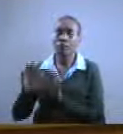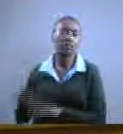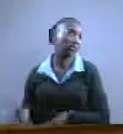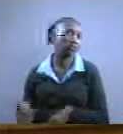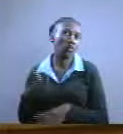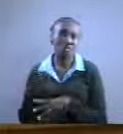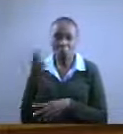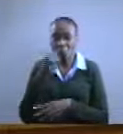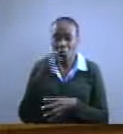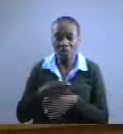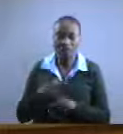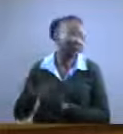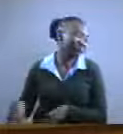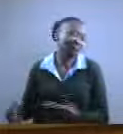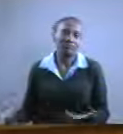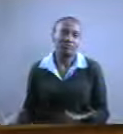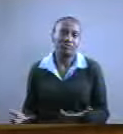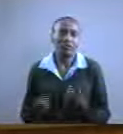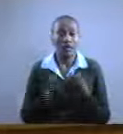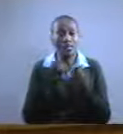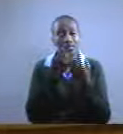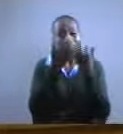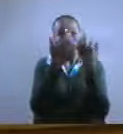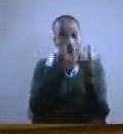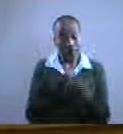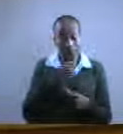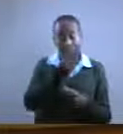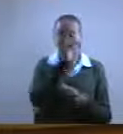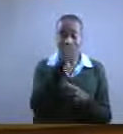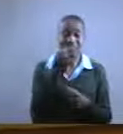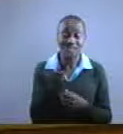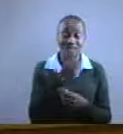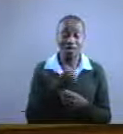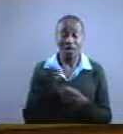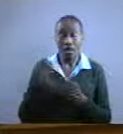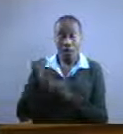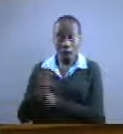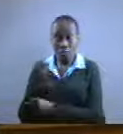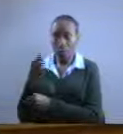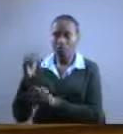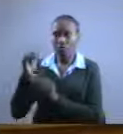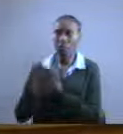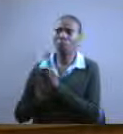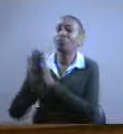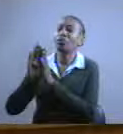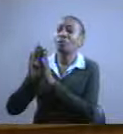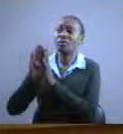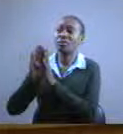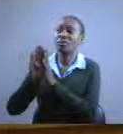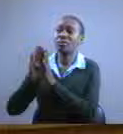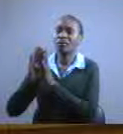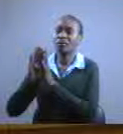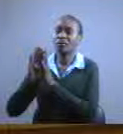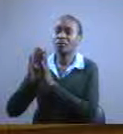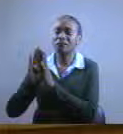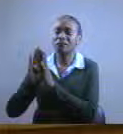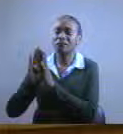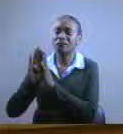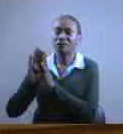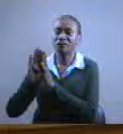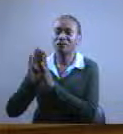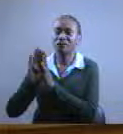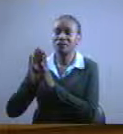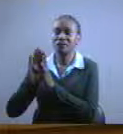figures show that unemployment increased from 29 to 30% in Gauteng, while it decreased from 27 to